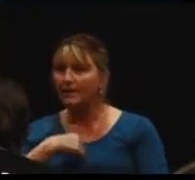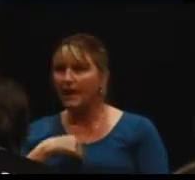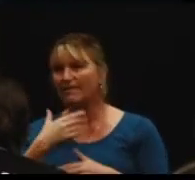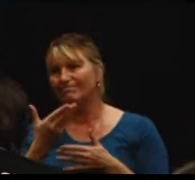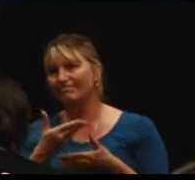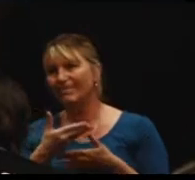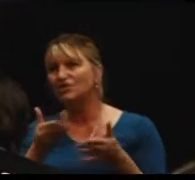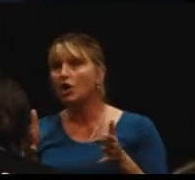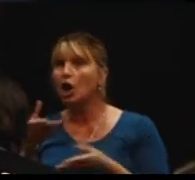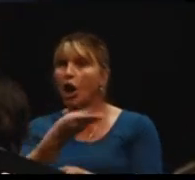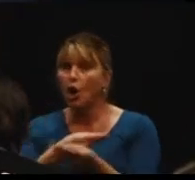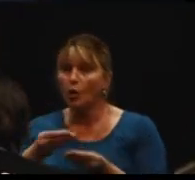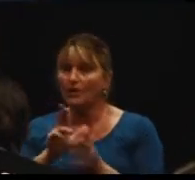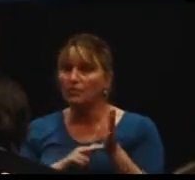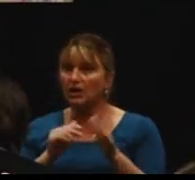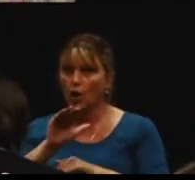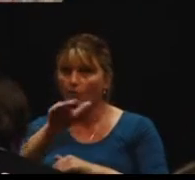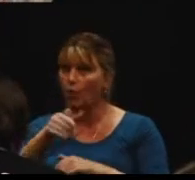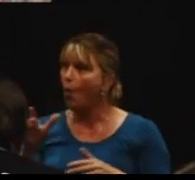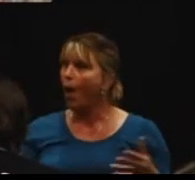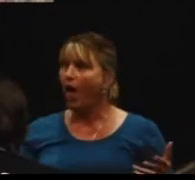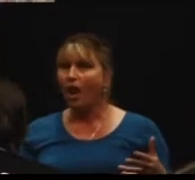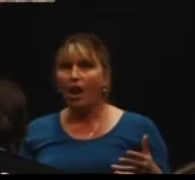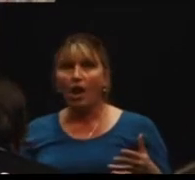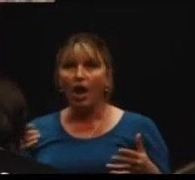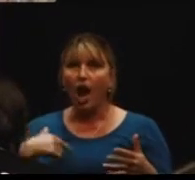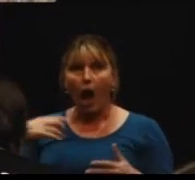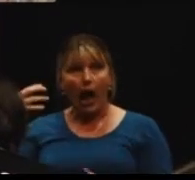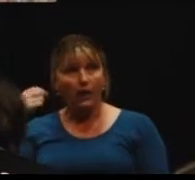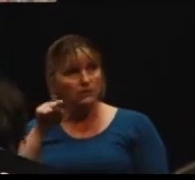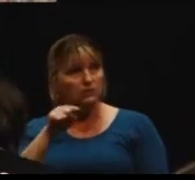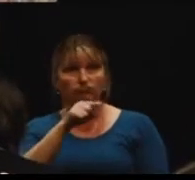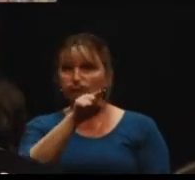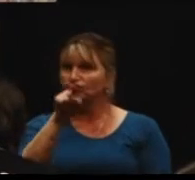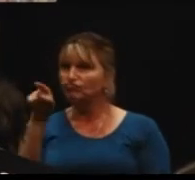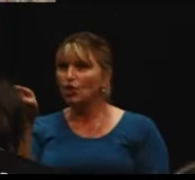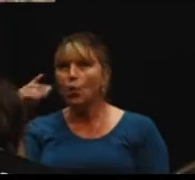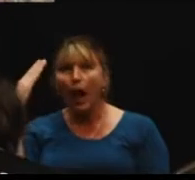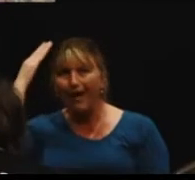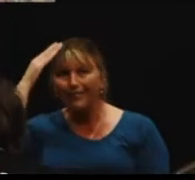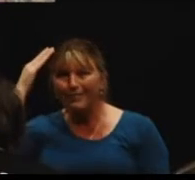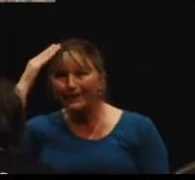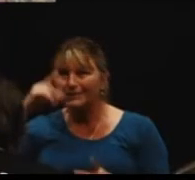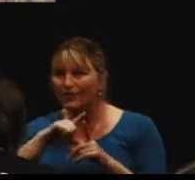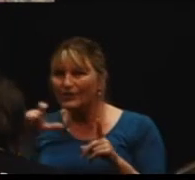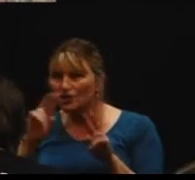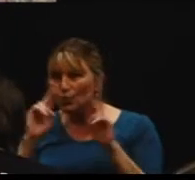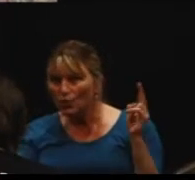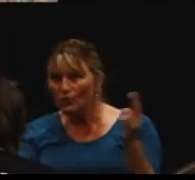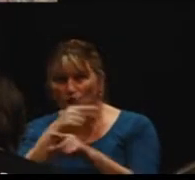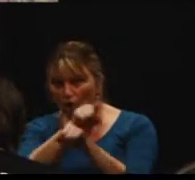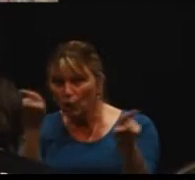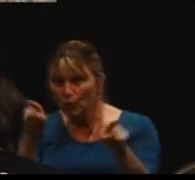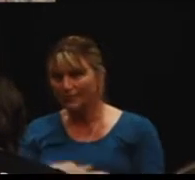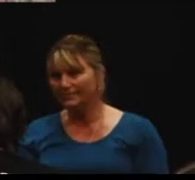general going forward? Look, I guess one of the things in this room is that these people are kind of the masters of the digital universe. They're people that are probably going to